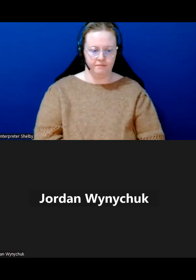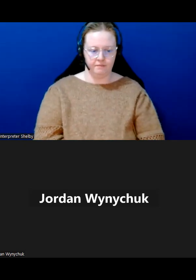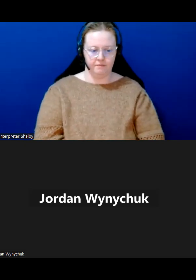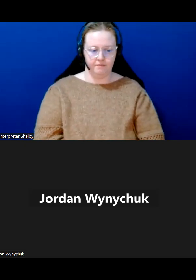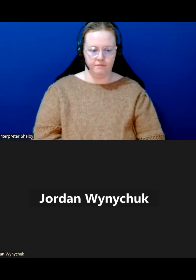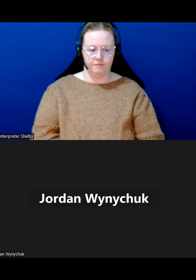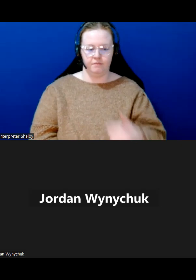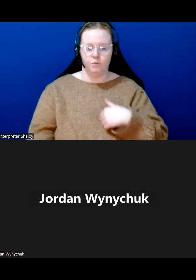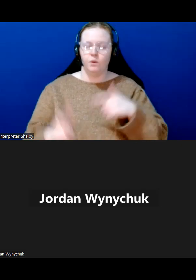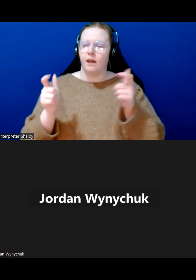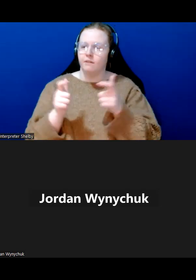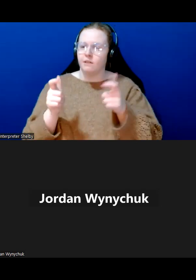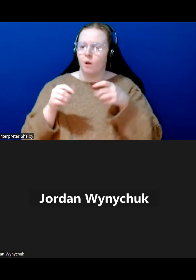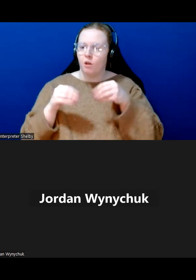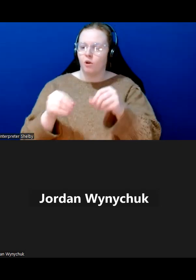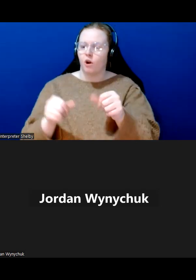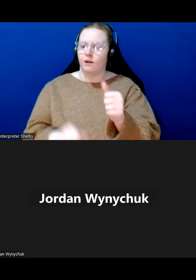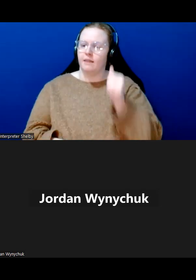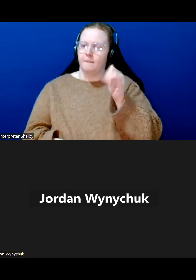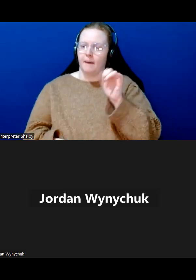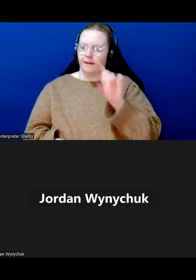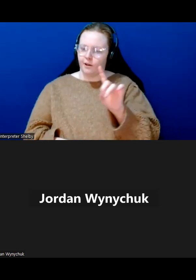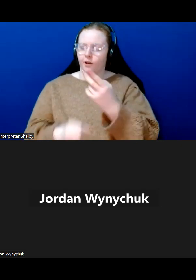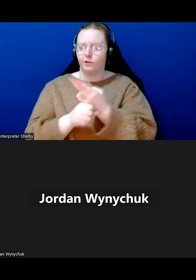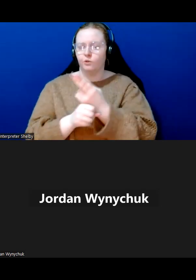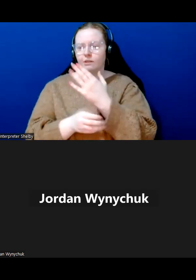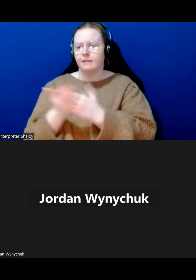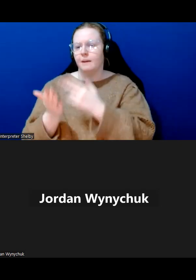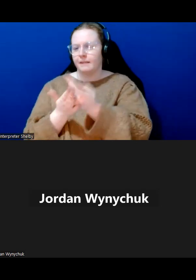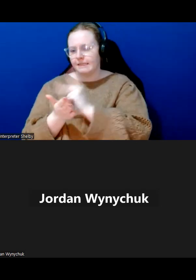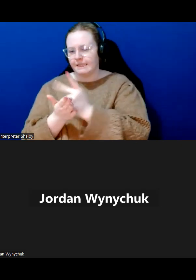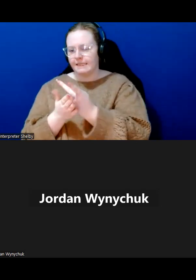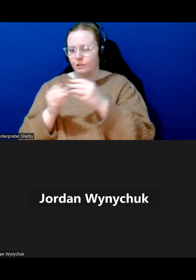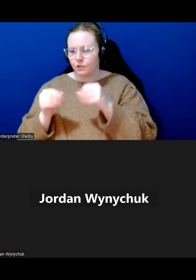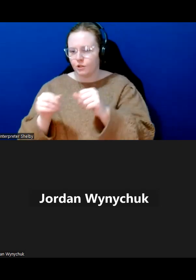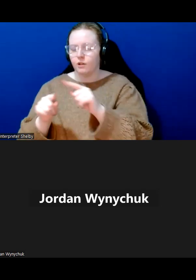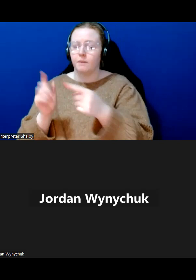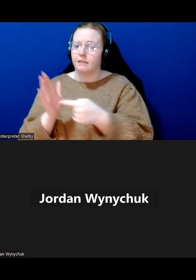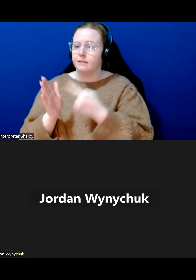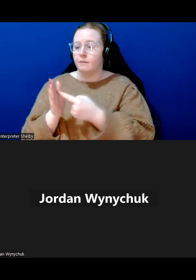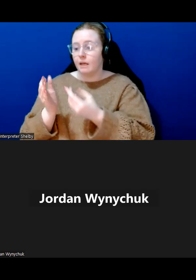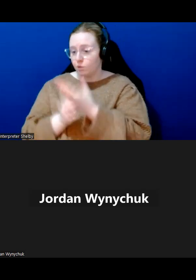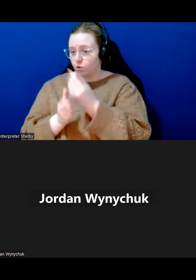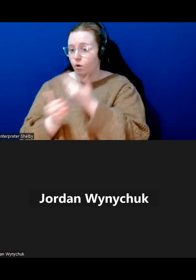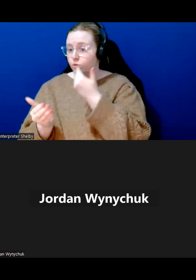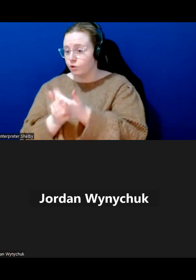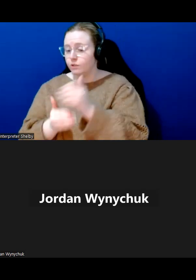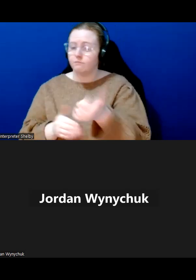back, and we do some kitchen gardening, but sometime it grows well, sometime it doesn't.